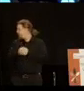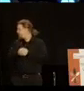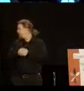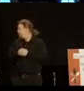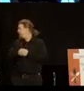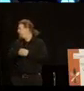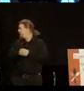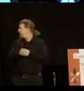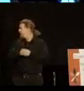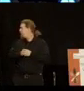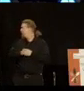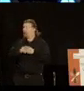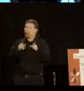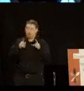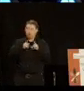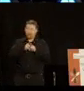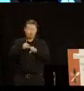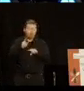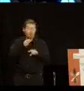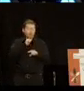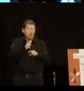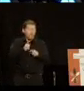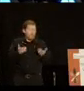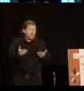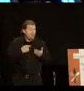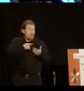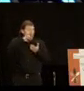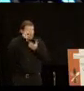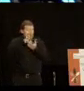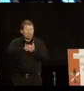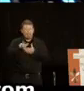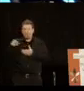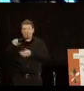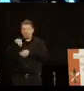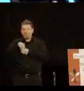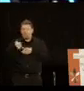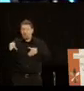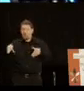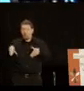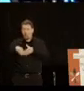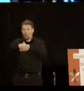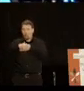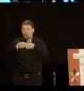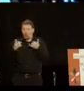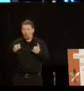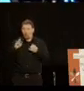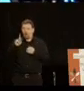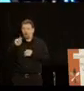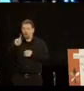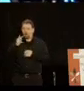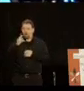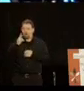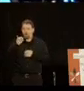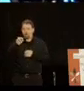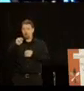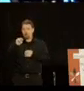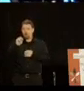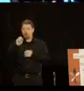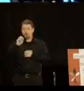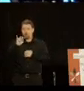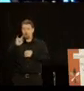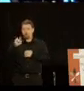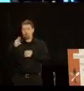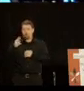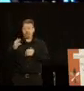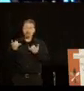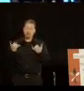Also unable to be with us because I believe she's in a wedding is Catherine Smith, and she lives in Georgia now, but she's originally